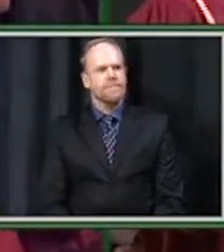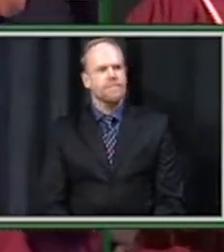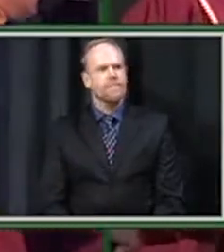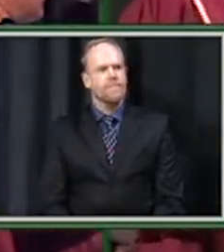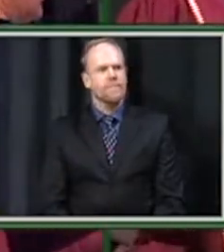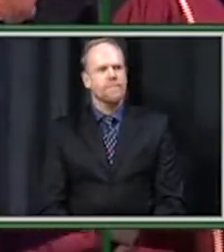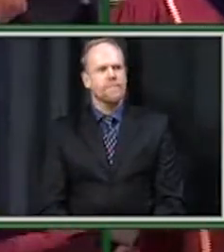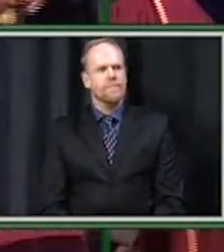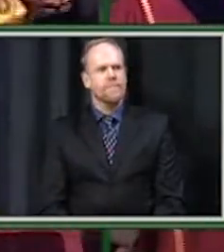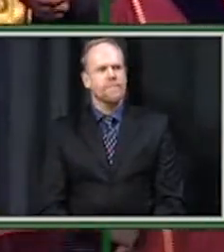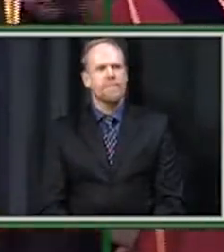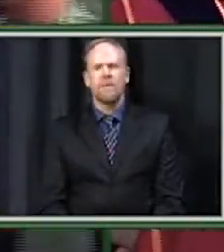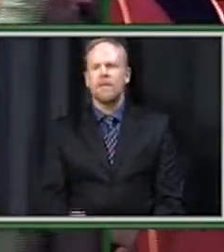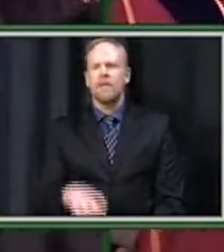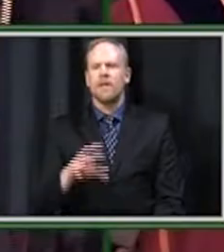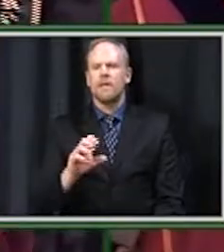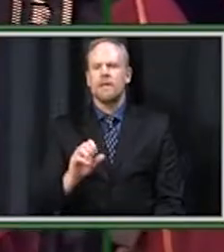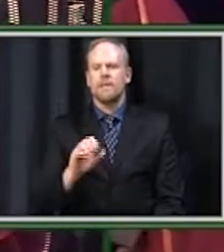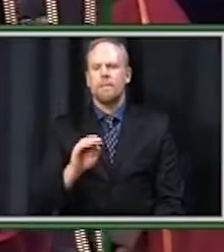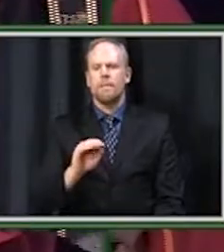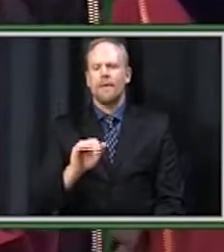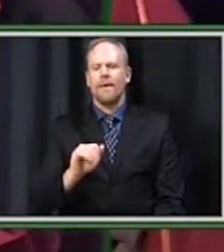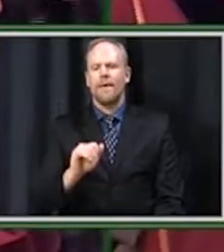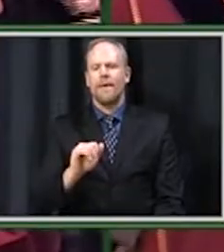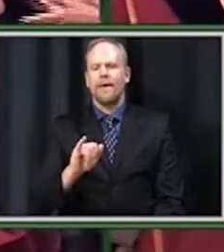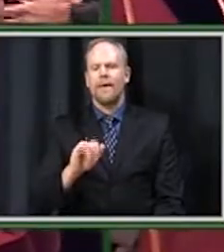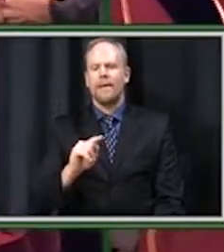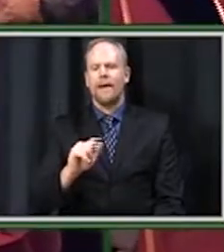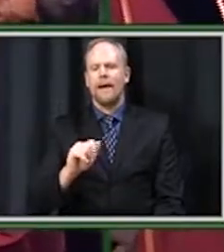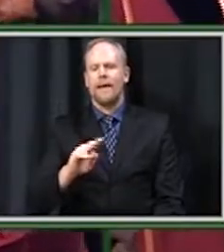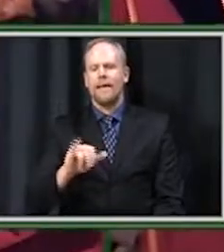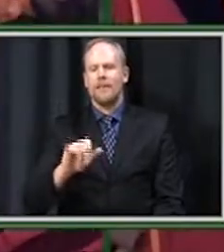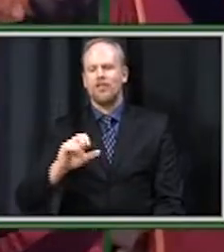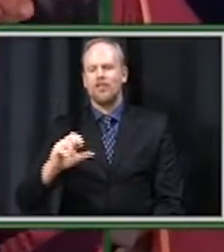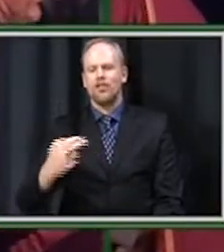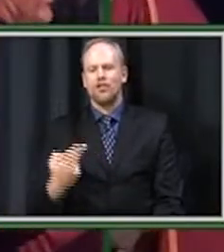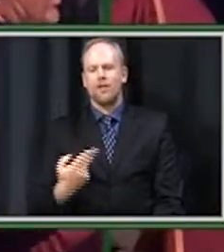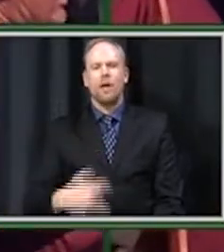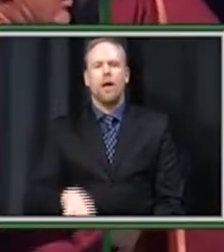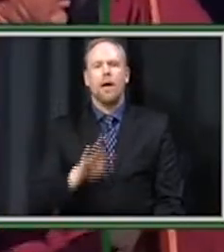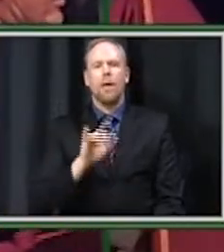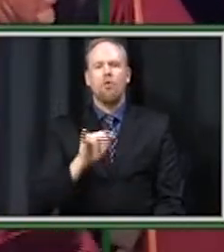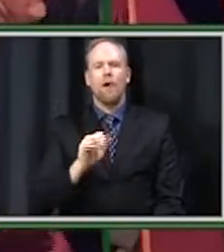Frank Svitanich. Sean Brian Johnson.